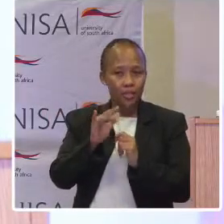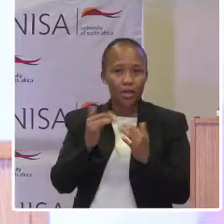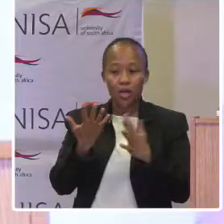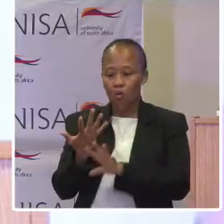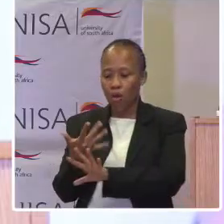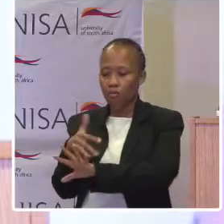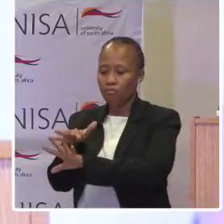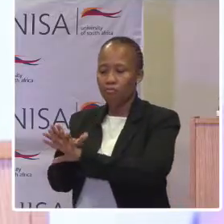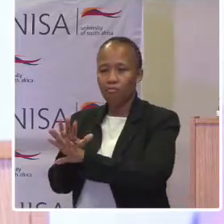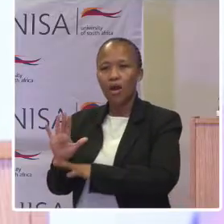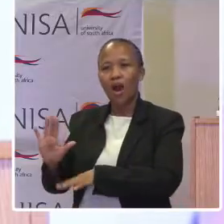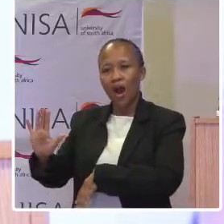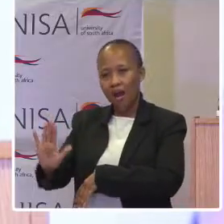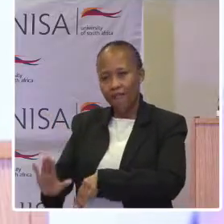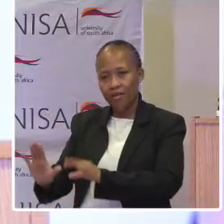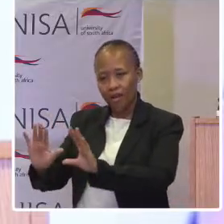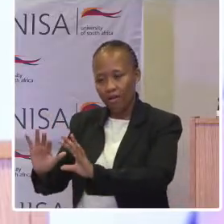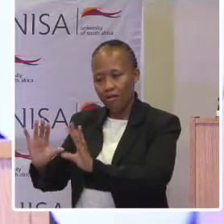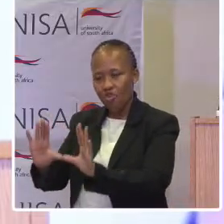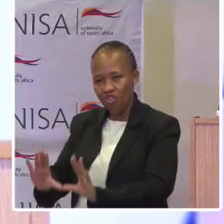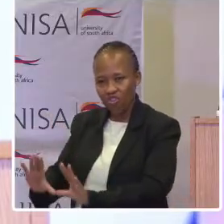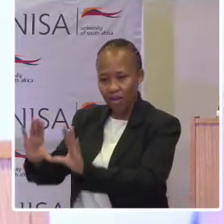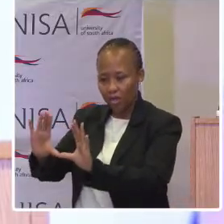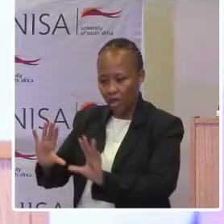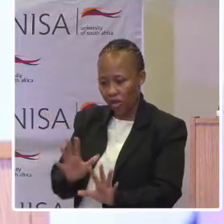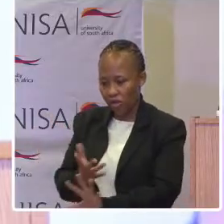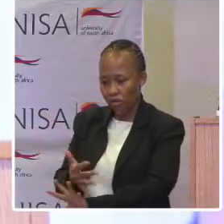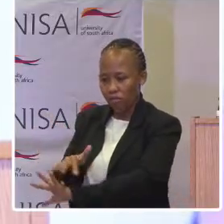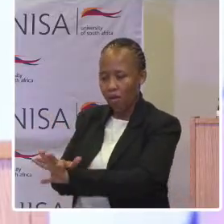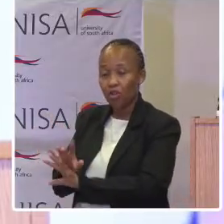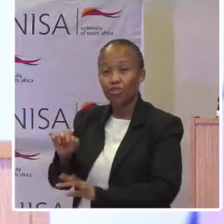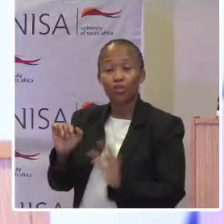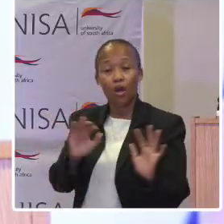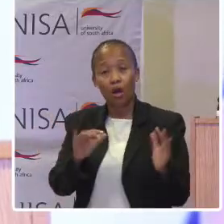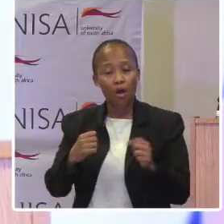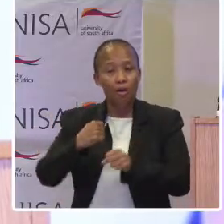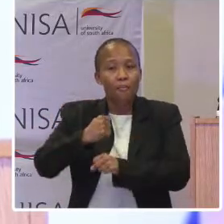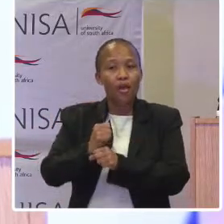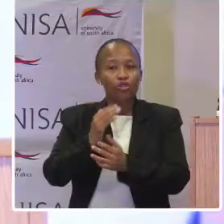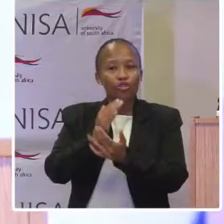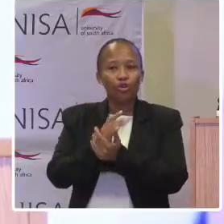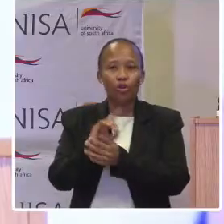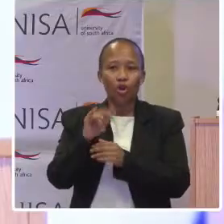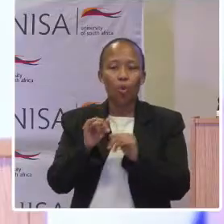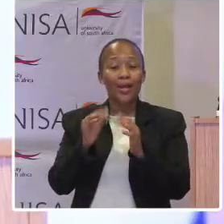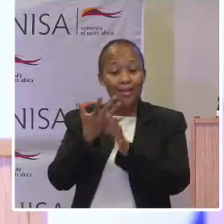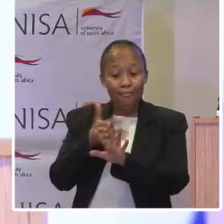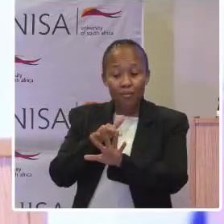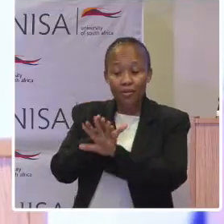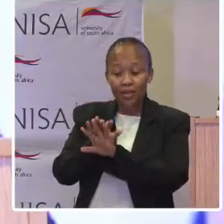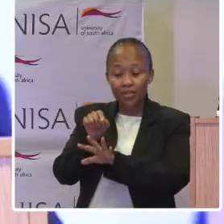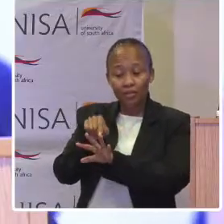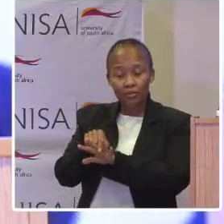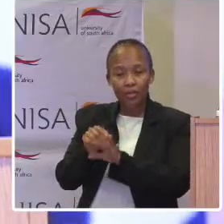African Continental Free Trade Area, and ensuring that the successful implementation